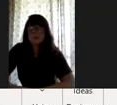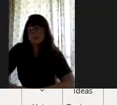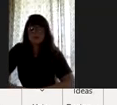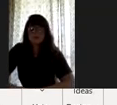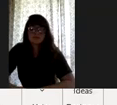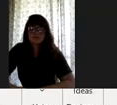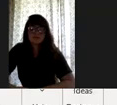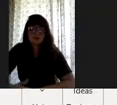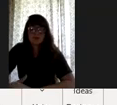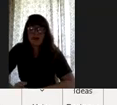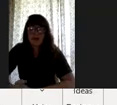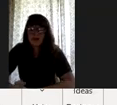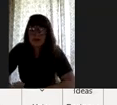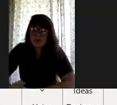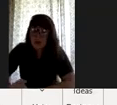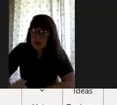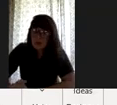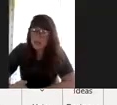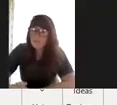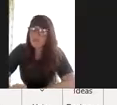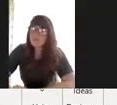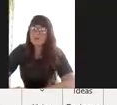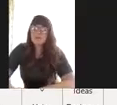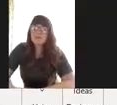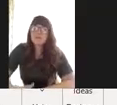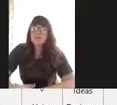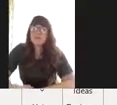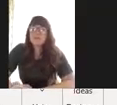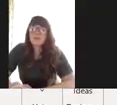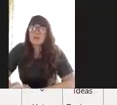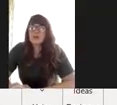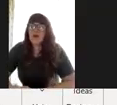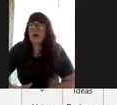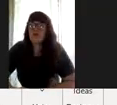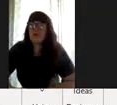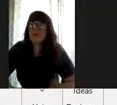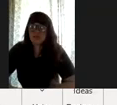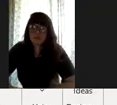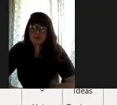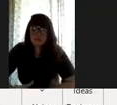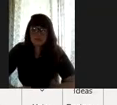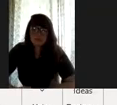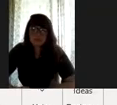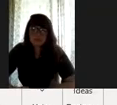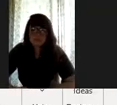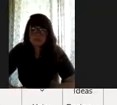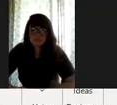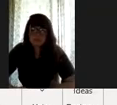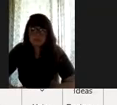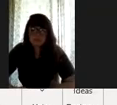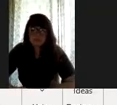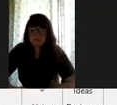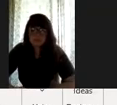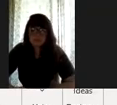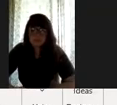in? What category does the wrath of God fit in? Mm-hmm. Positional. Okay. What do